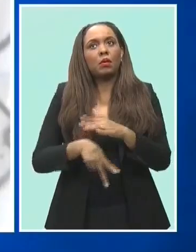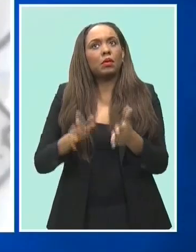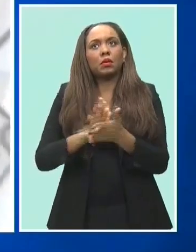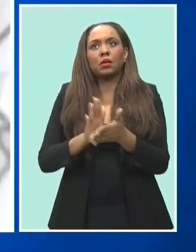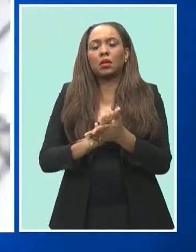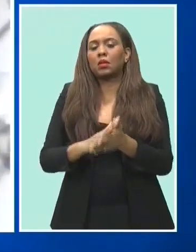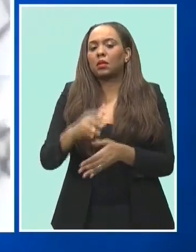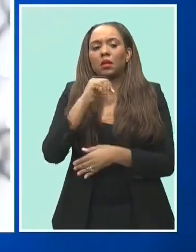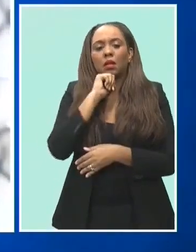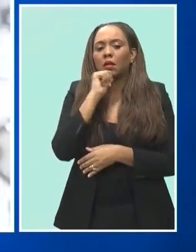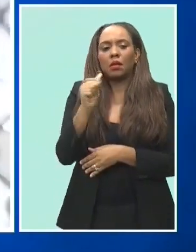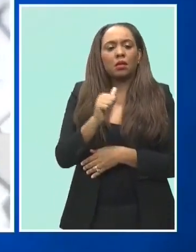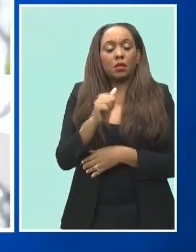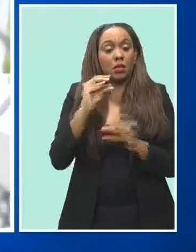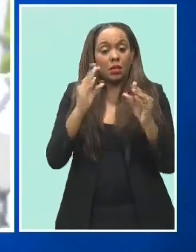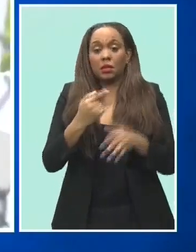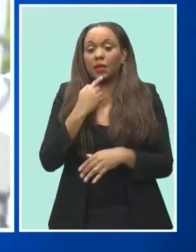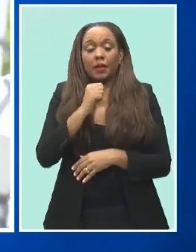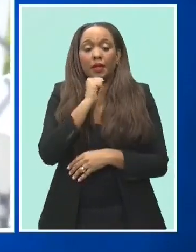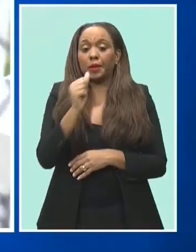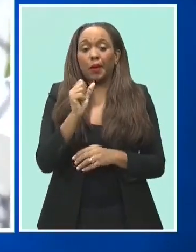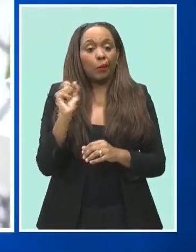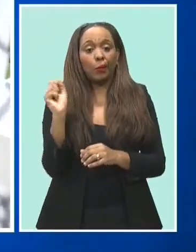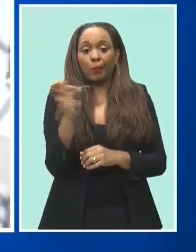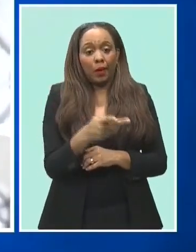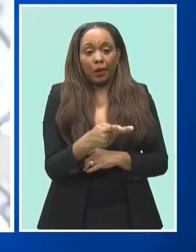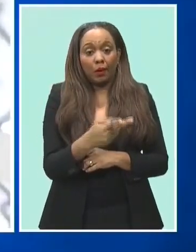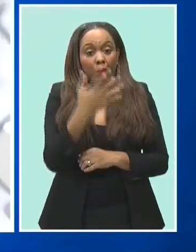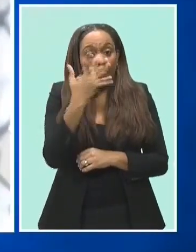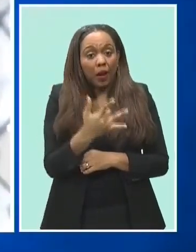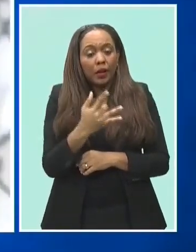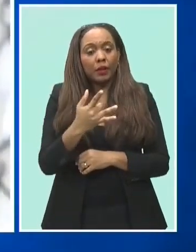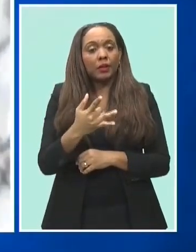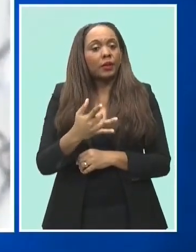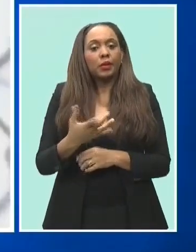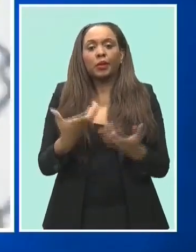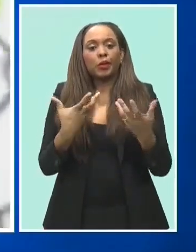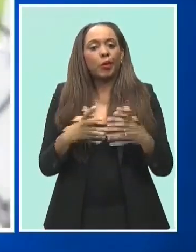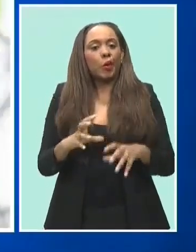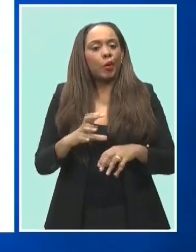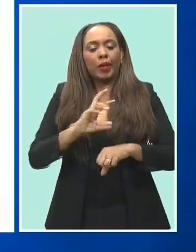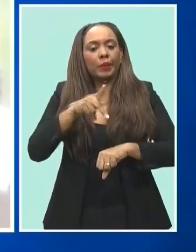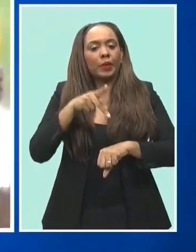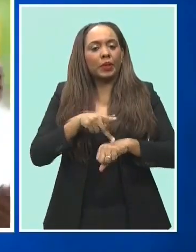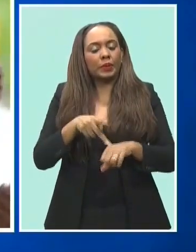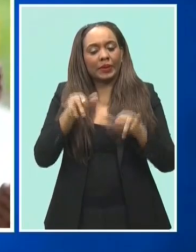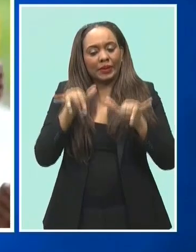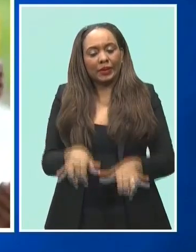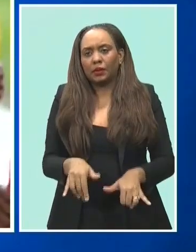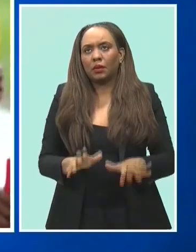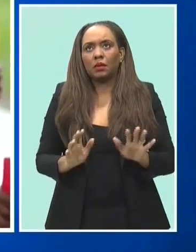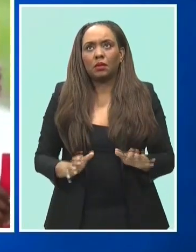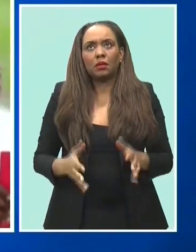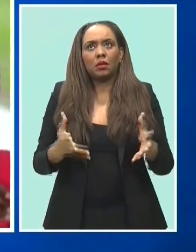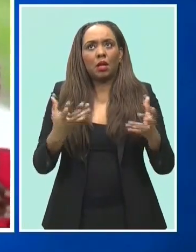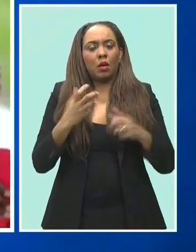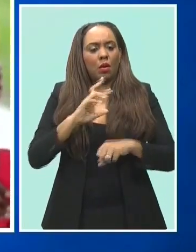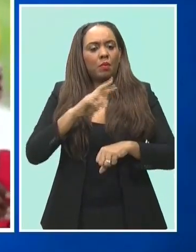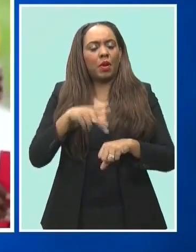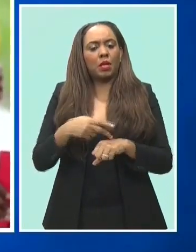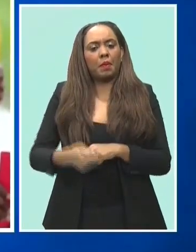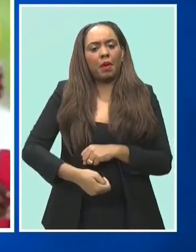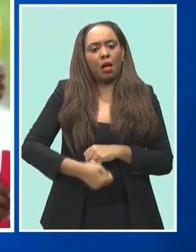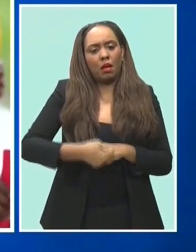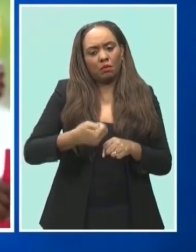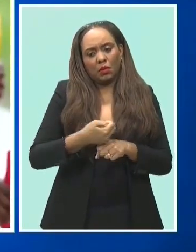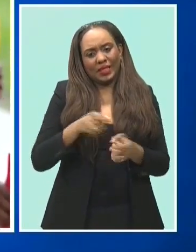they will not be present the first day of class if the sitting principal, Olivia Daxon, remains. The morale of the teachers is